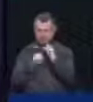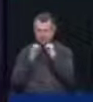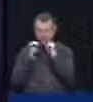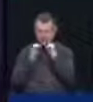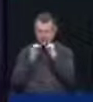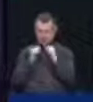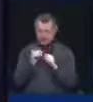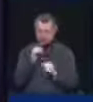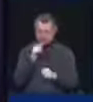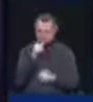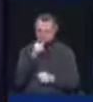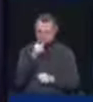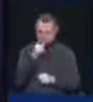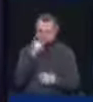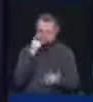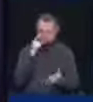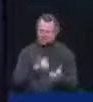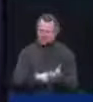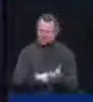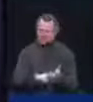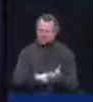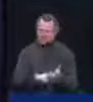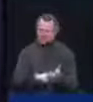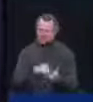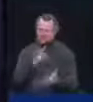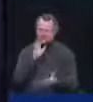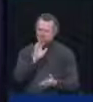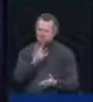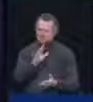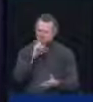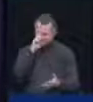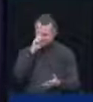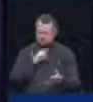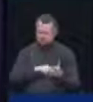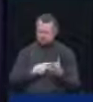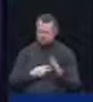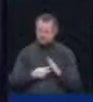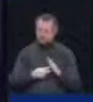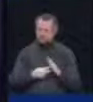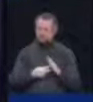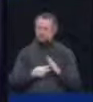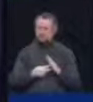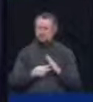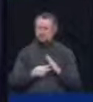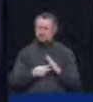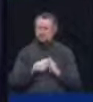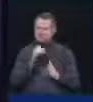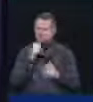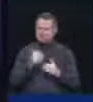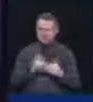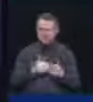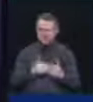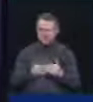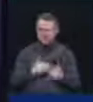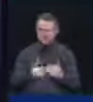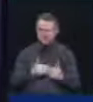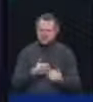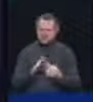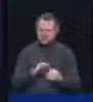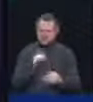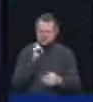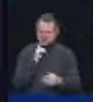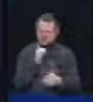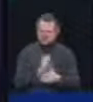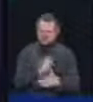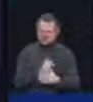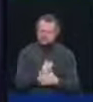you acknowledge the fact that your intentions, according to the law, don't matter in sexual harassment? And did you say the things that you said